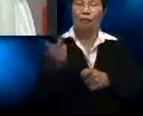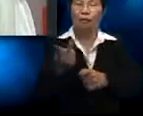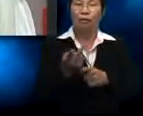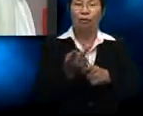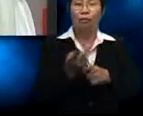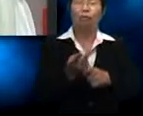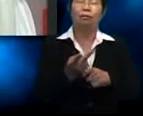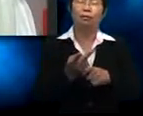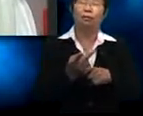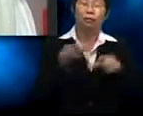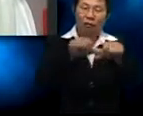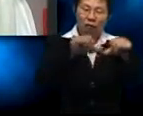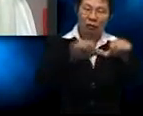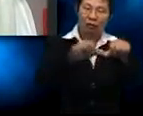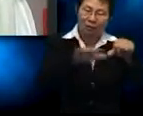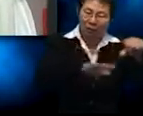surfaces decreases.